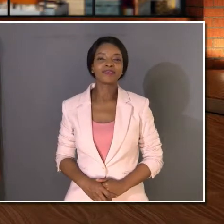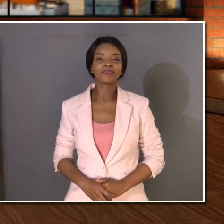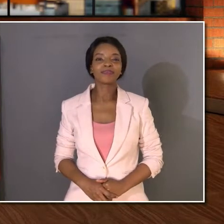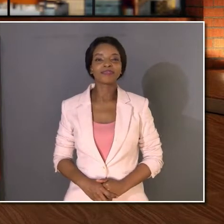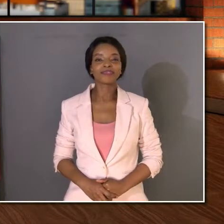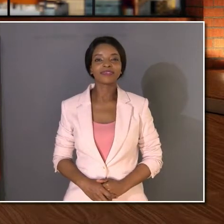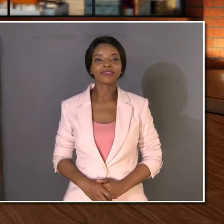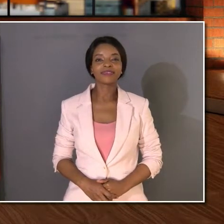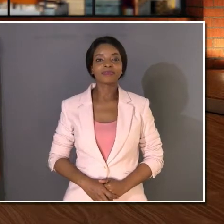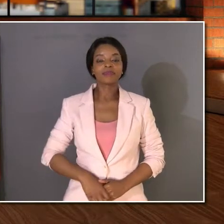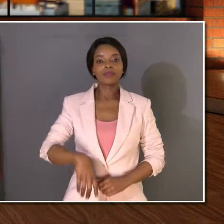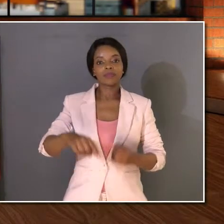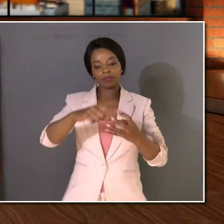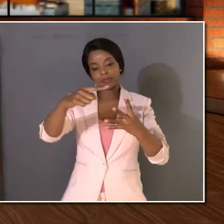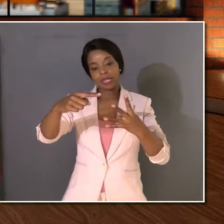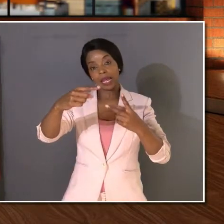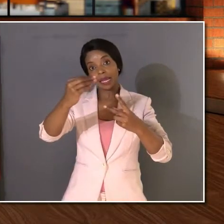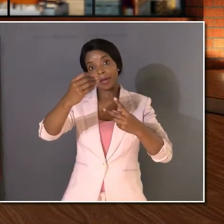In third place,